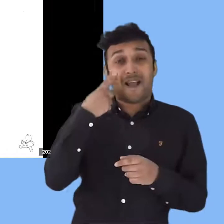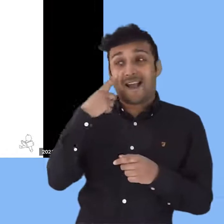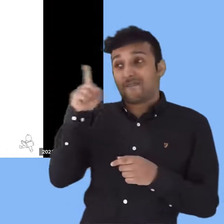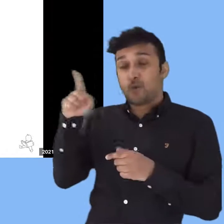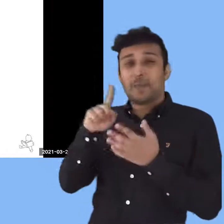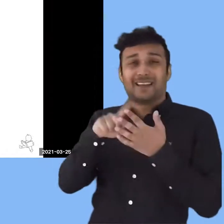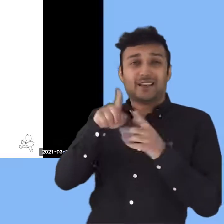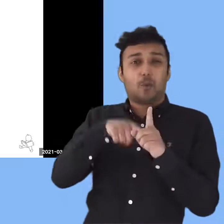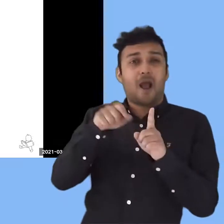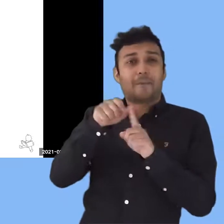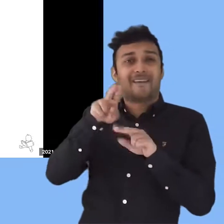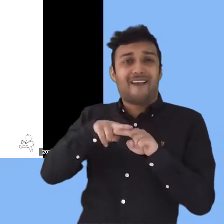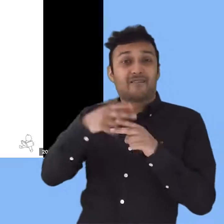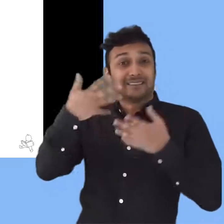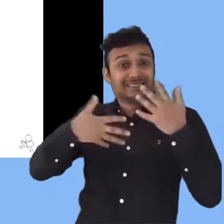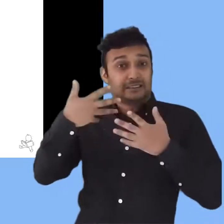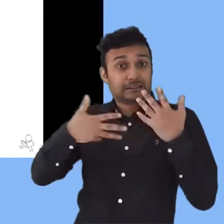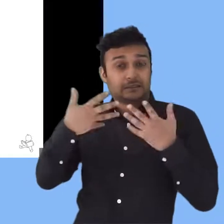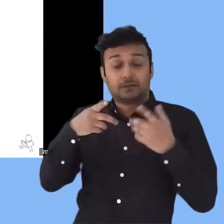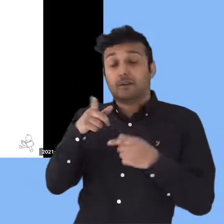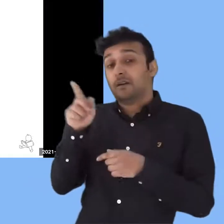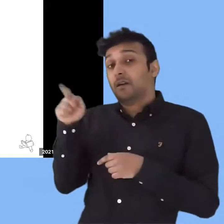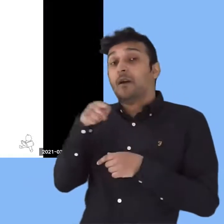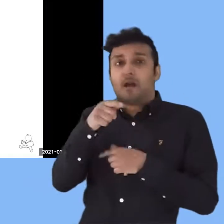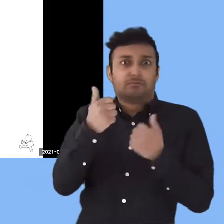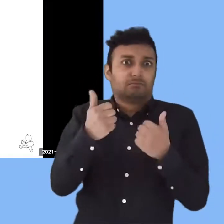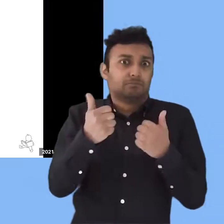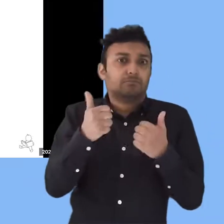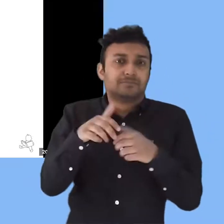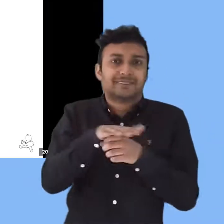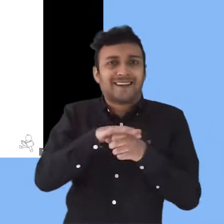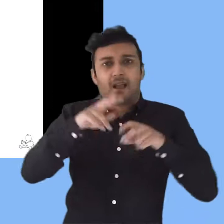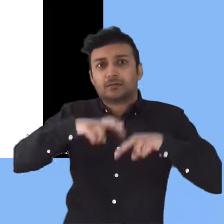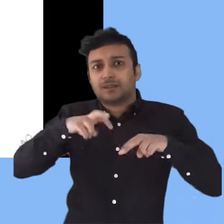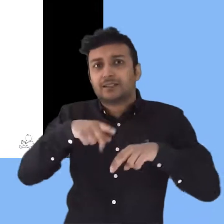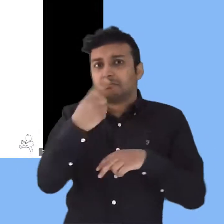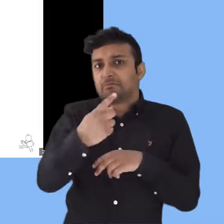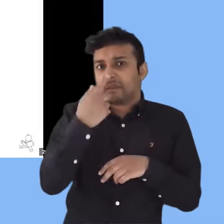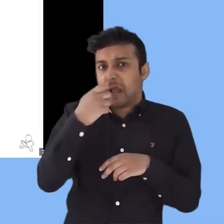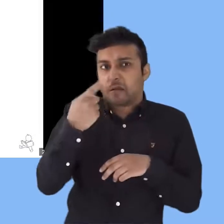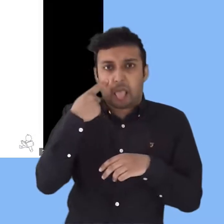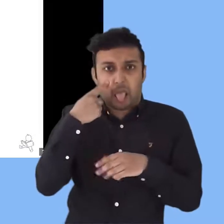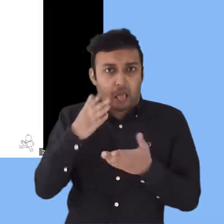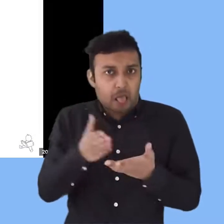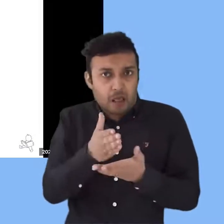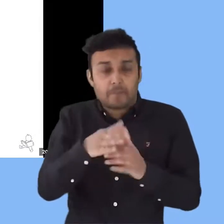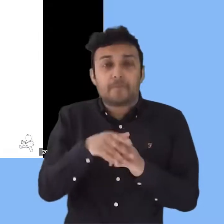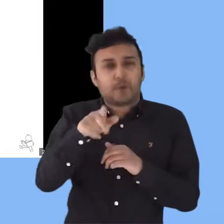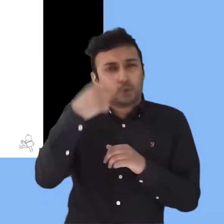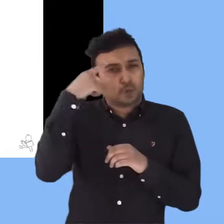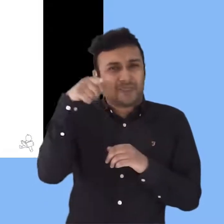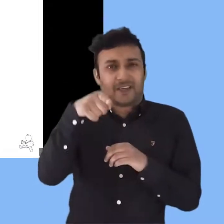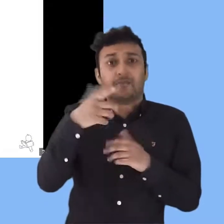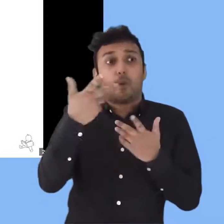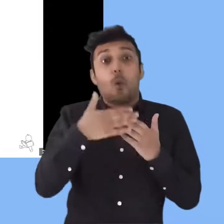Now, when you go back and look at this in your own time, this is a really good case study to work through in groups. What do you think are those long-term implications for Joe if this